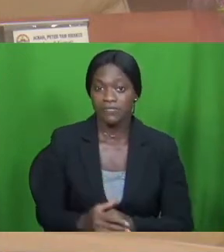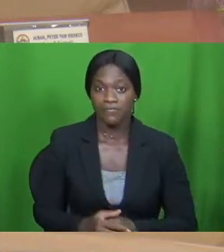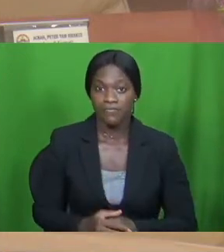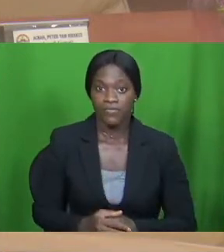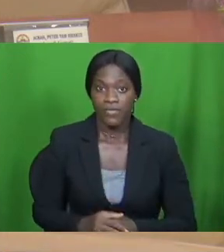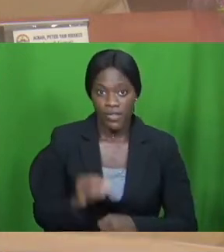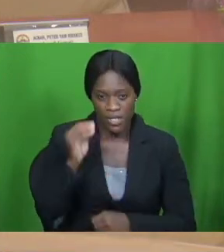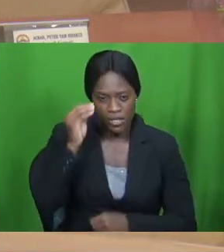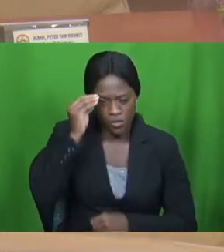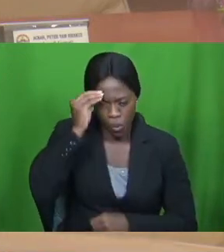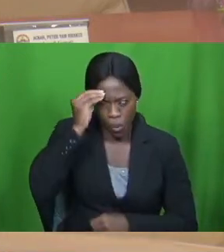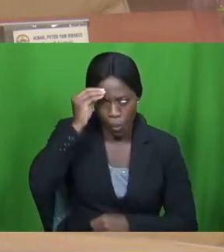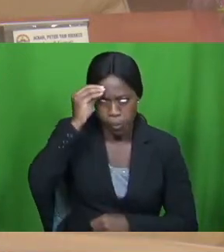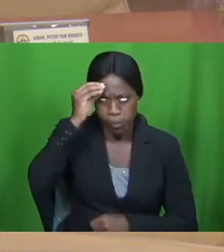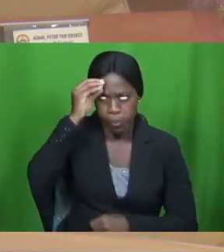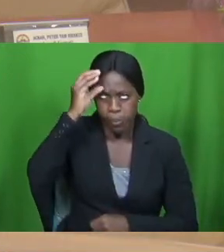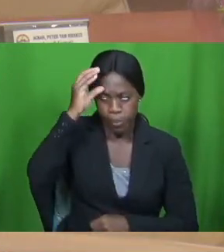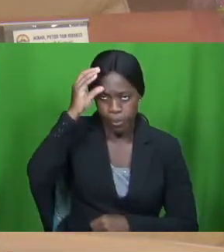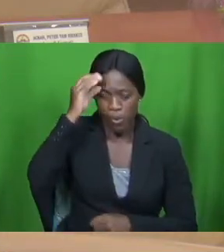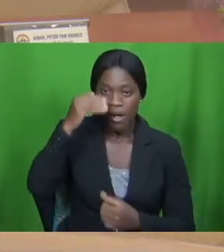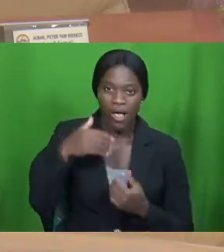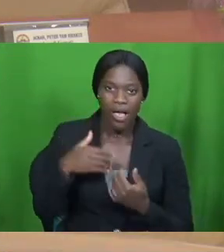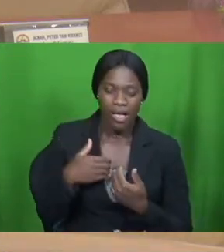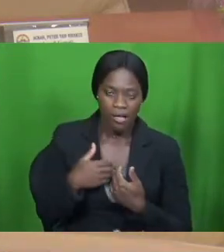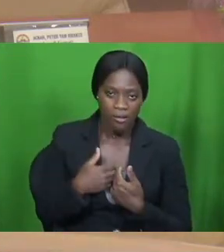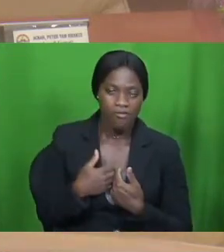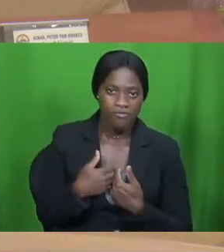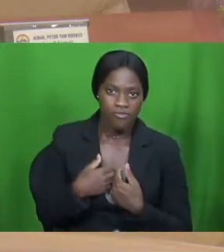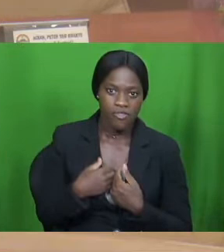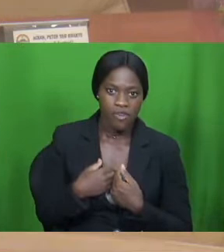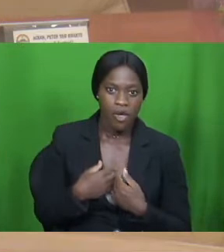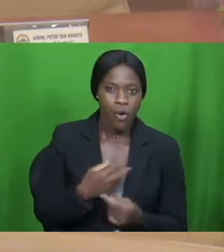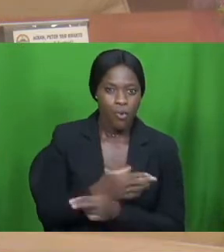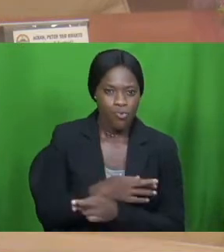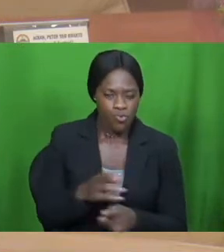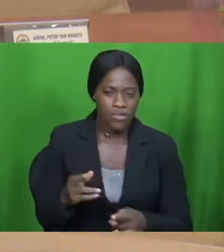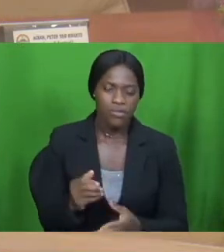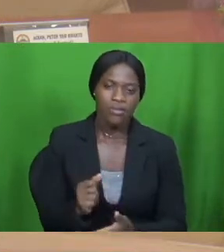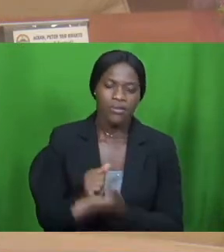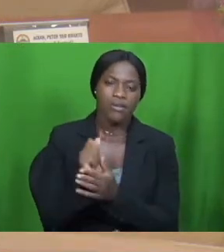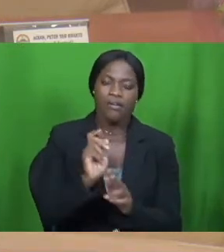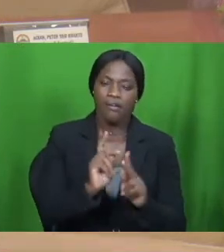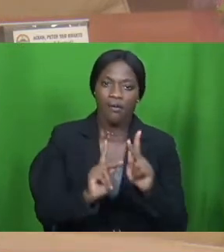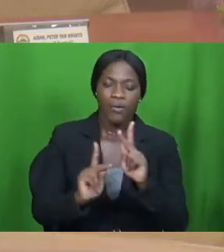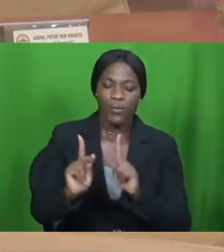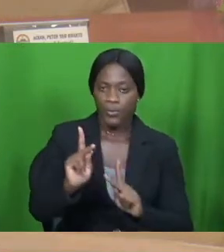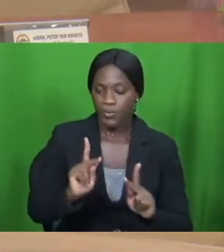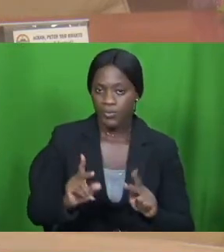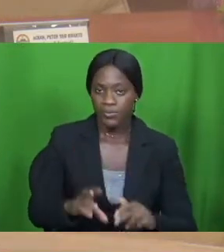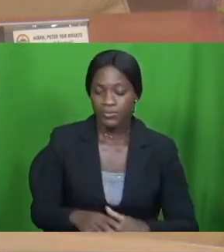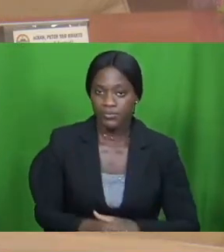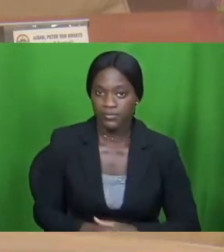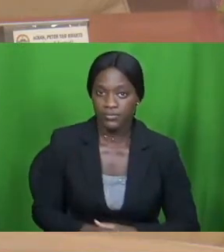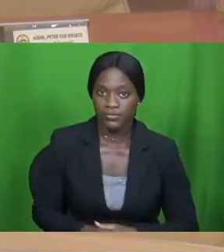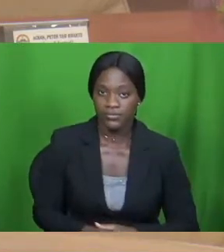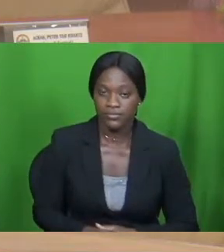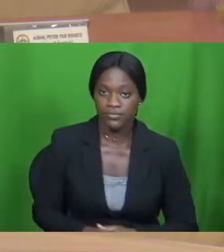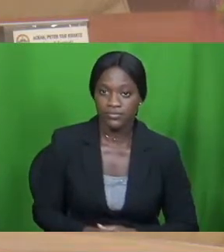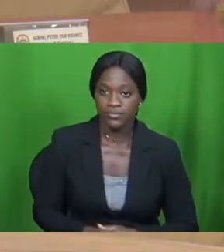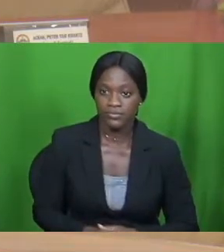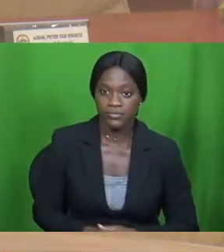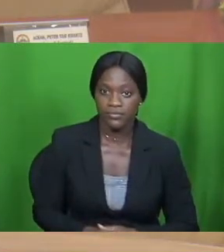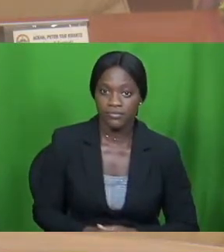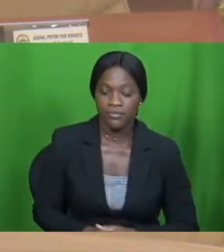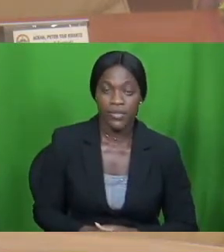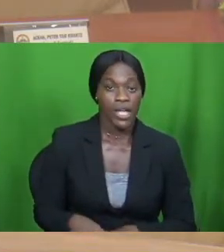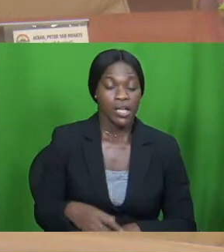knew so much and was determined to help his people. What I would want to